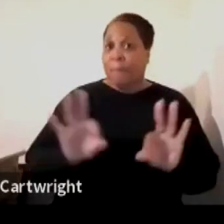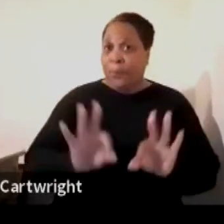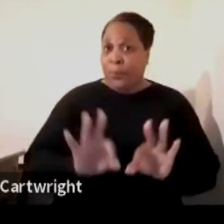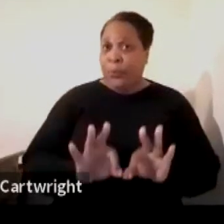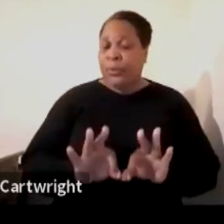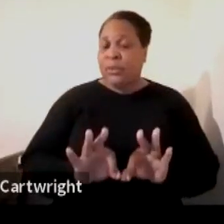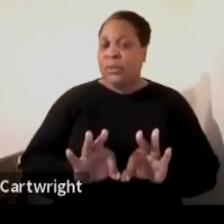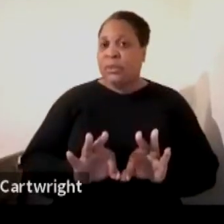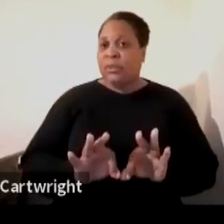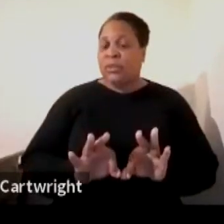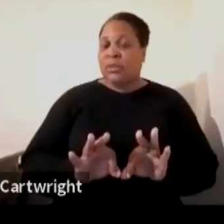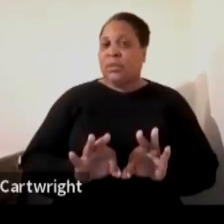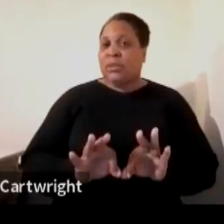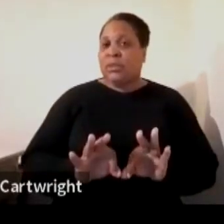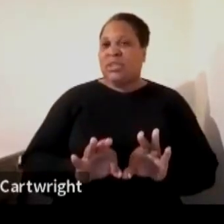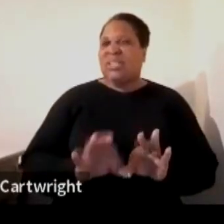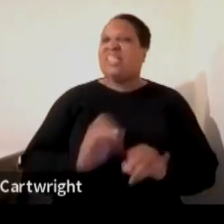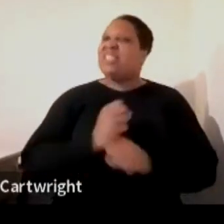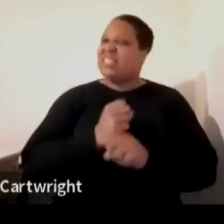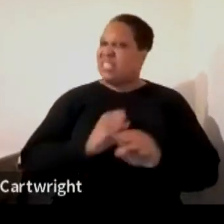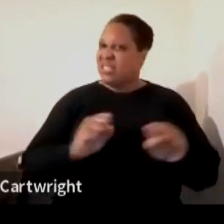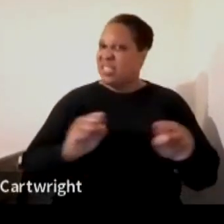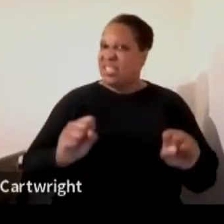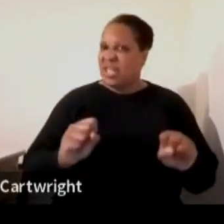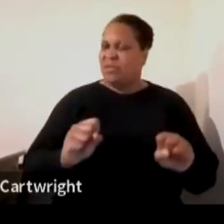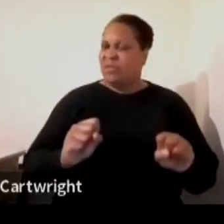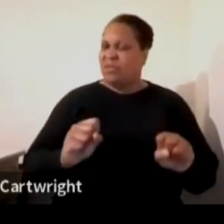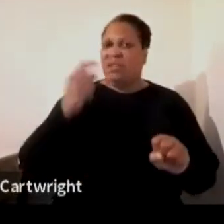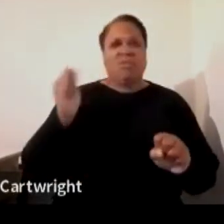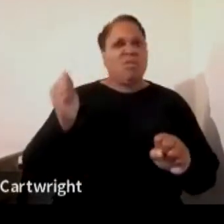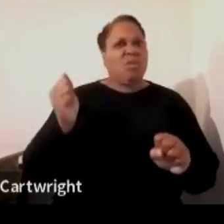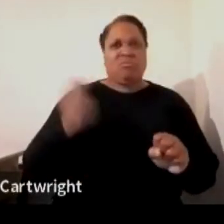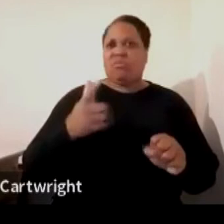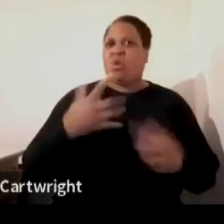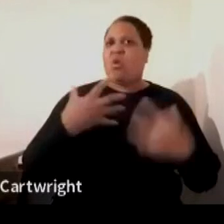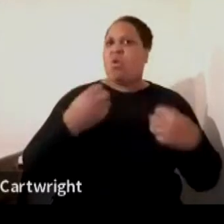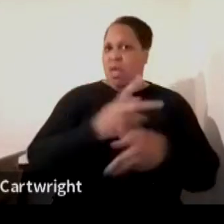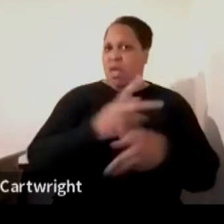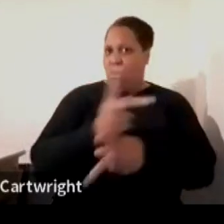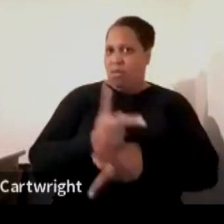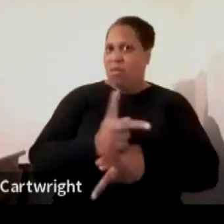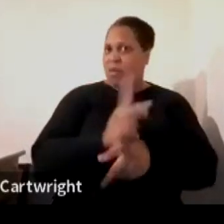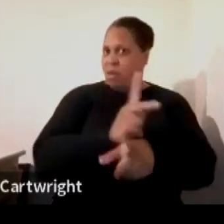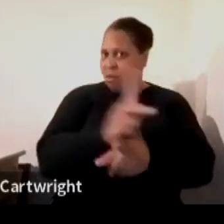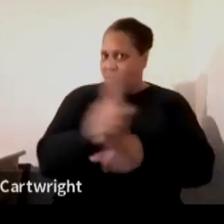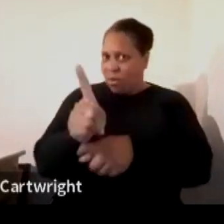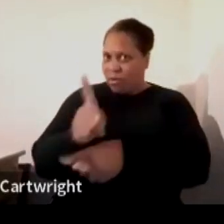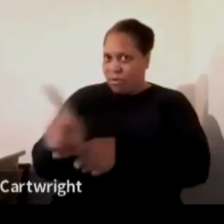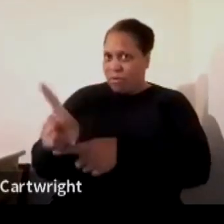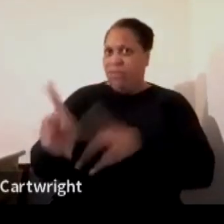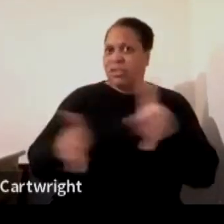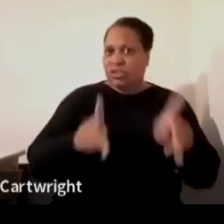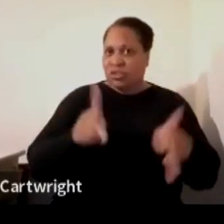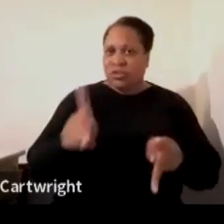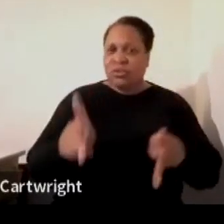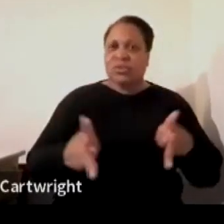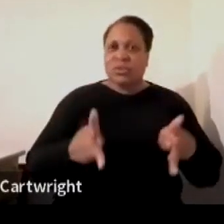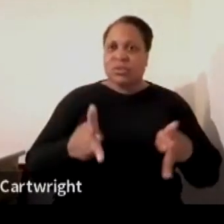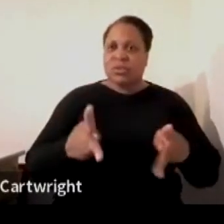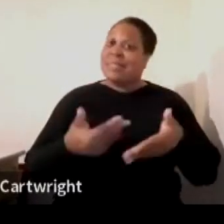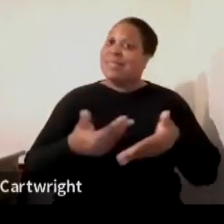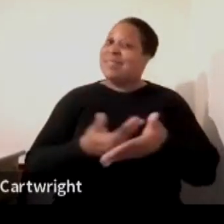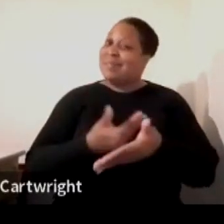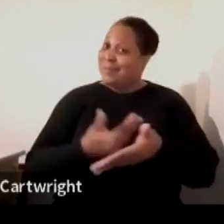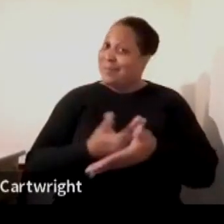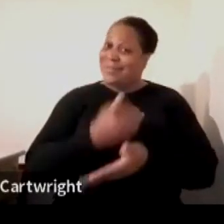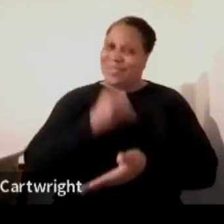It's an extremely important safety feature for any healthcare worker. So it's new. It's not very new,